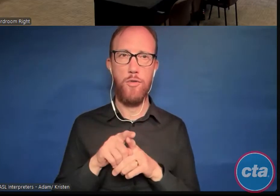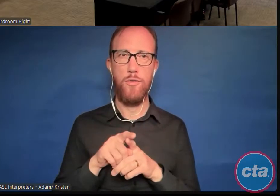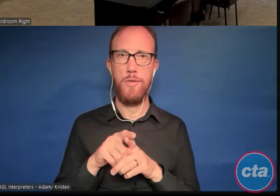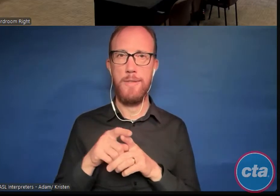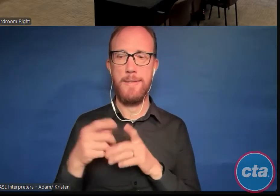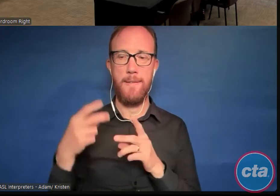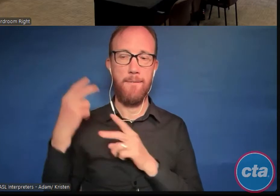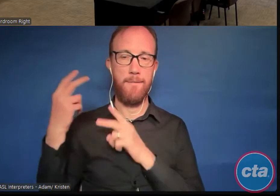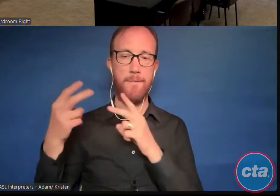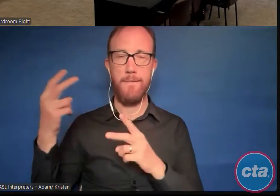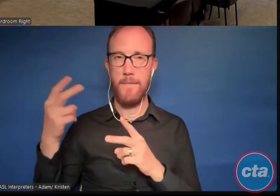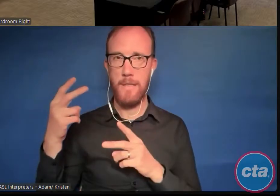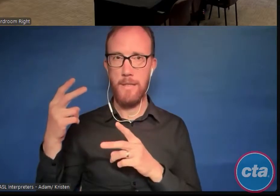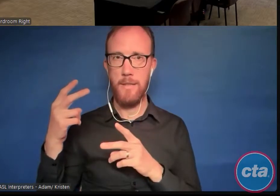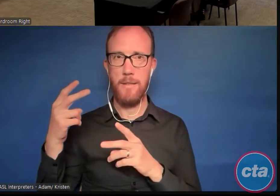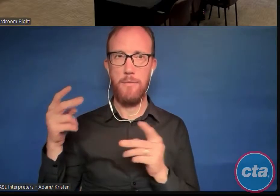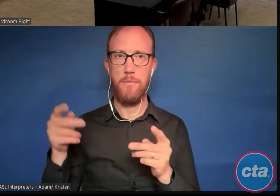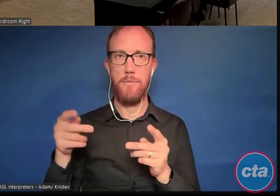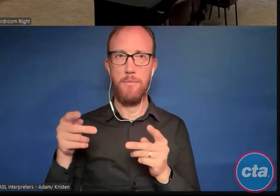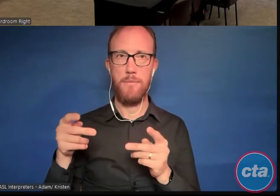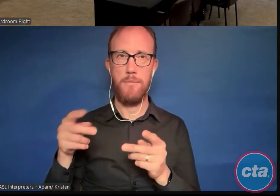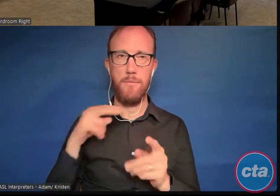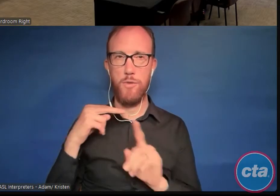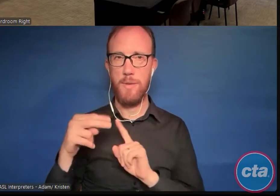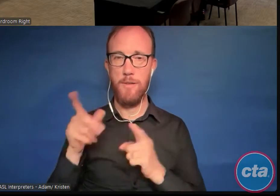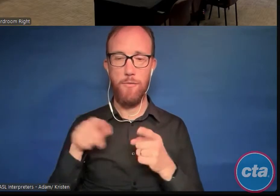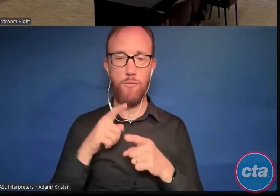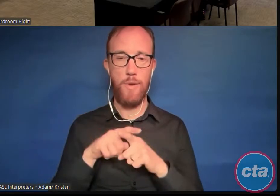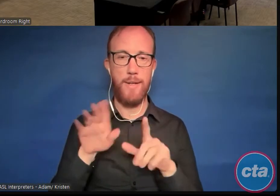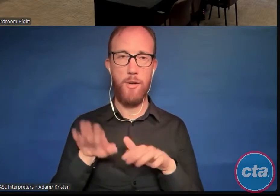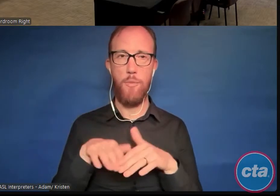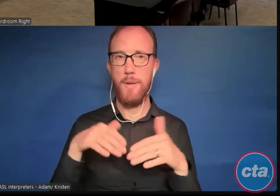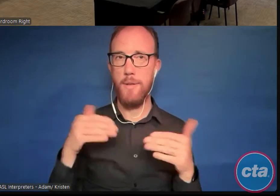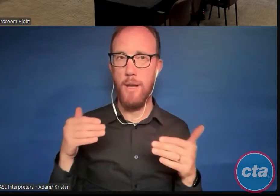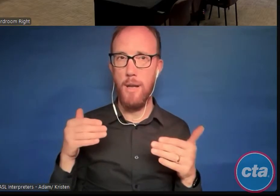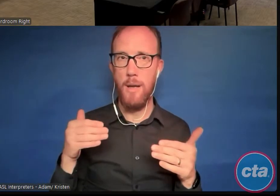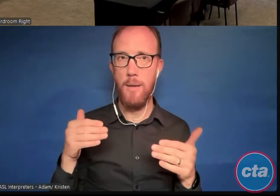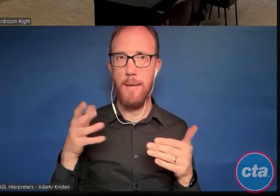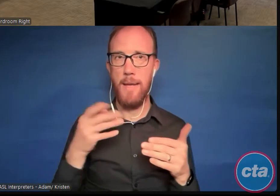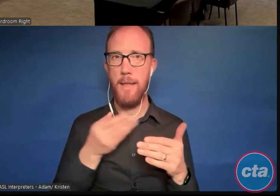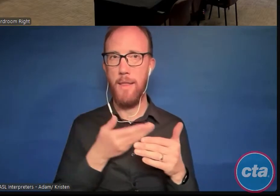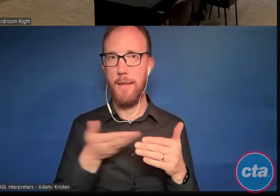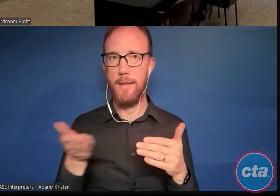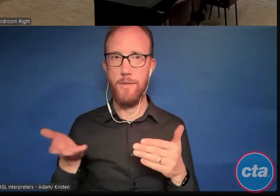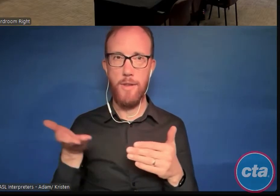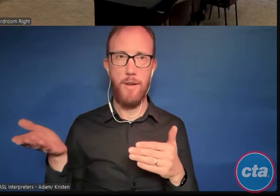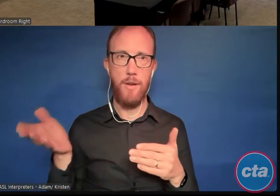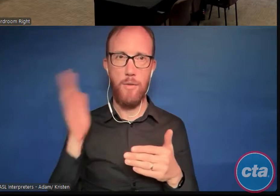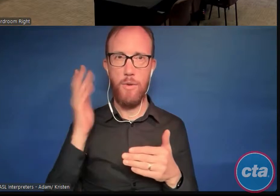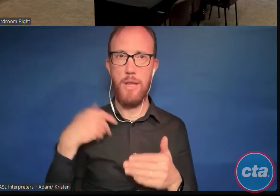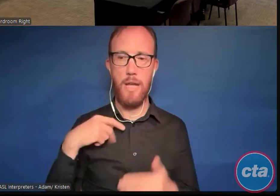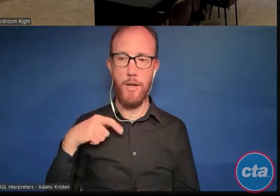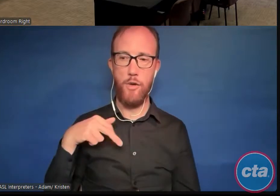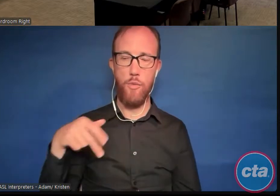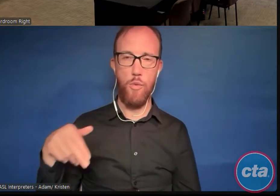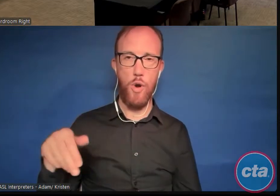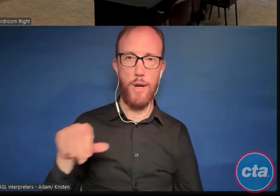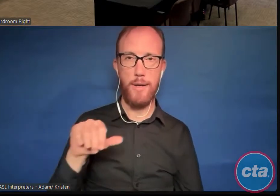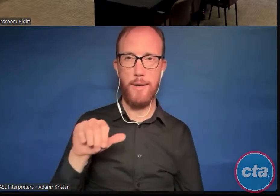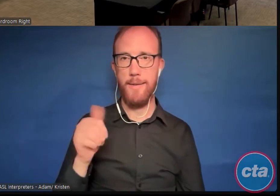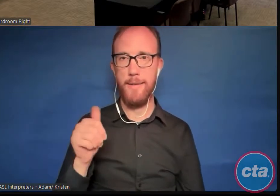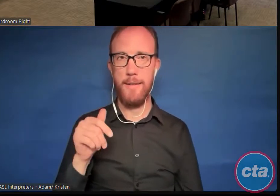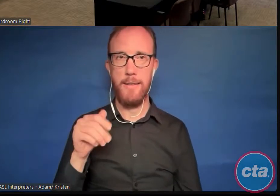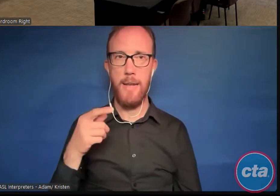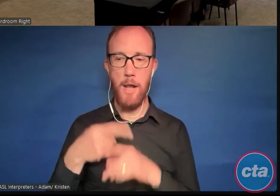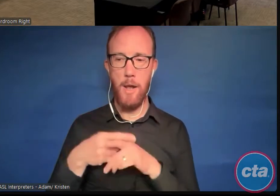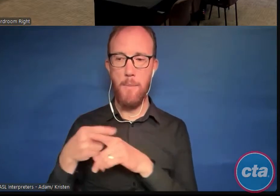and there's space activated, am I going to walk through these 10 blocks in 15 minutes and then leave? Or